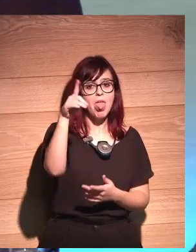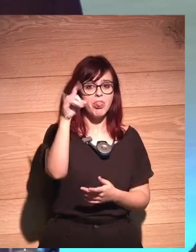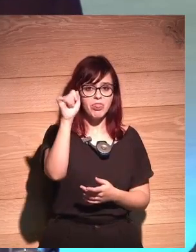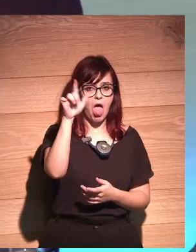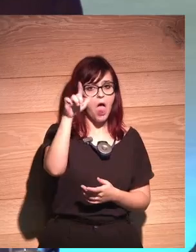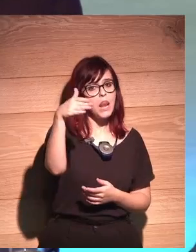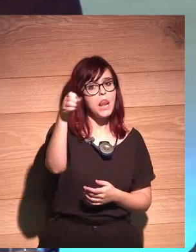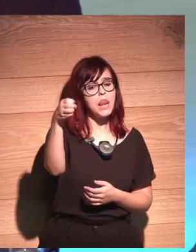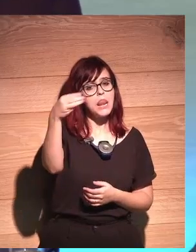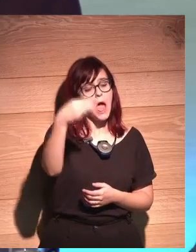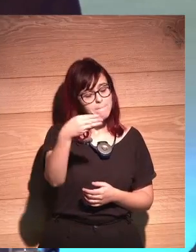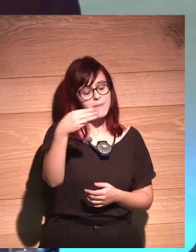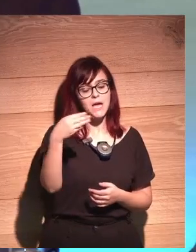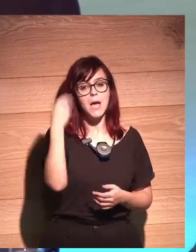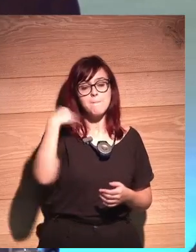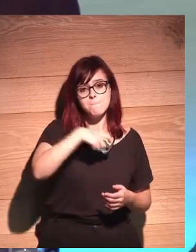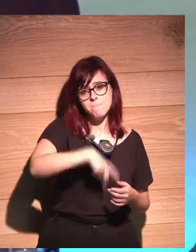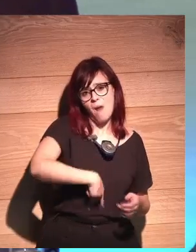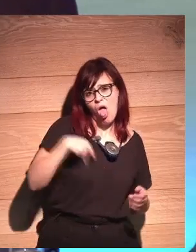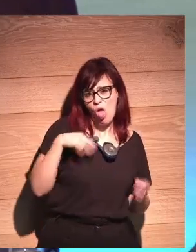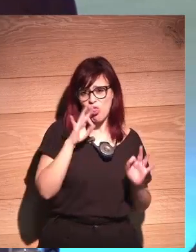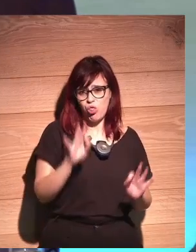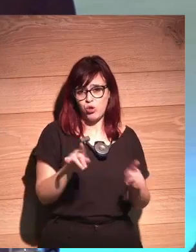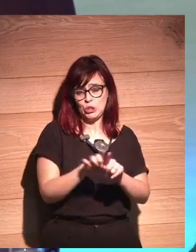we have Media Lab Prado, for example,